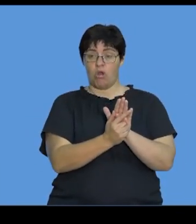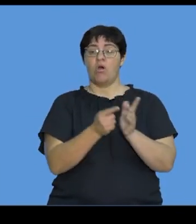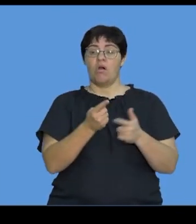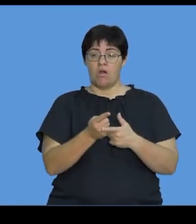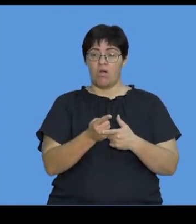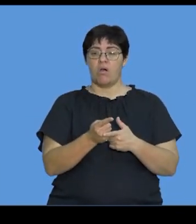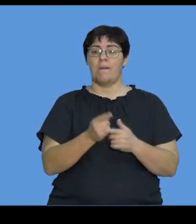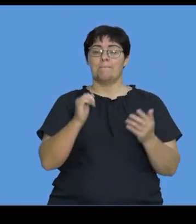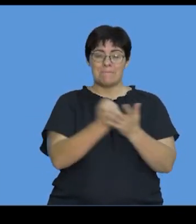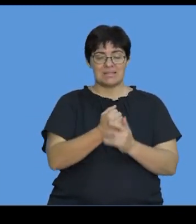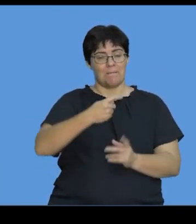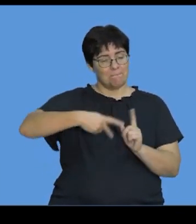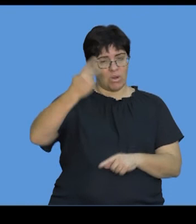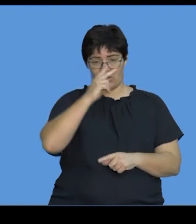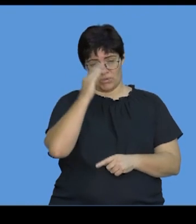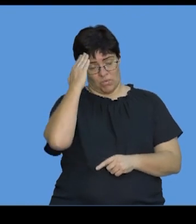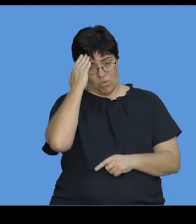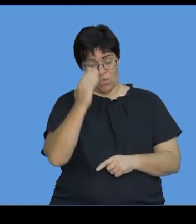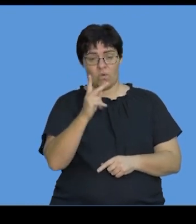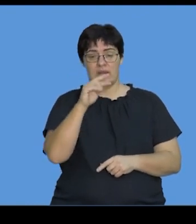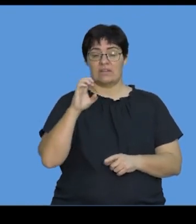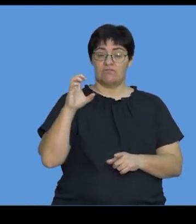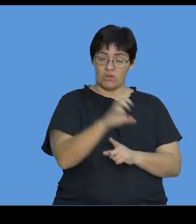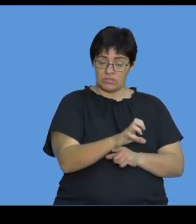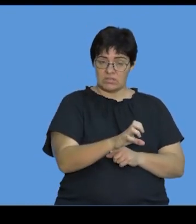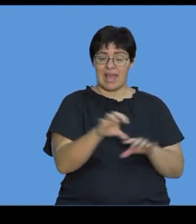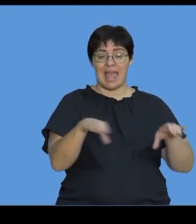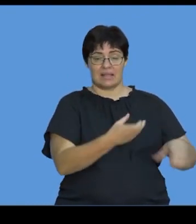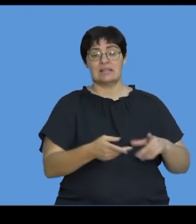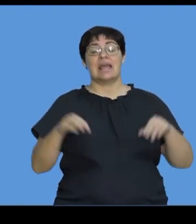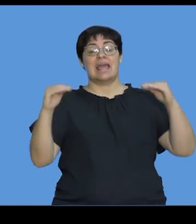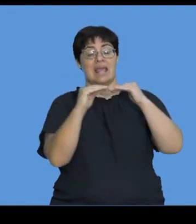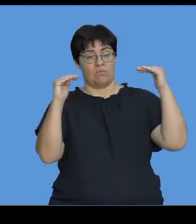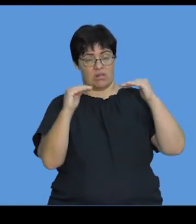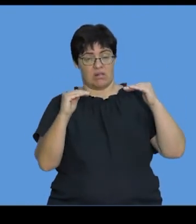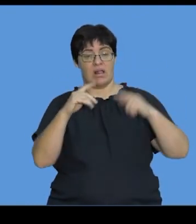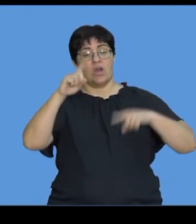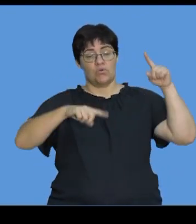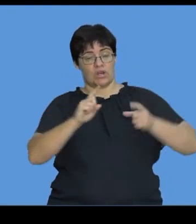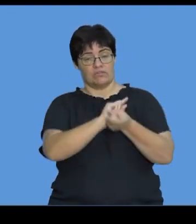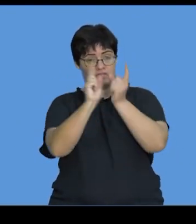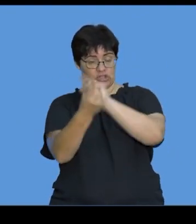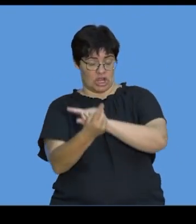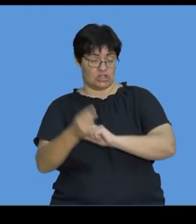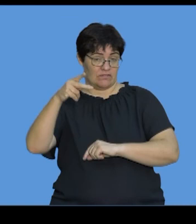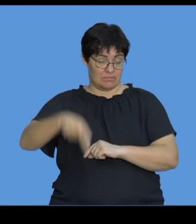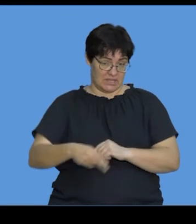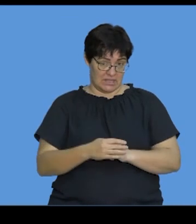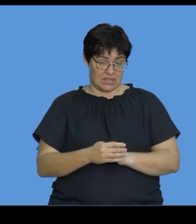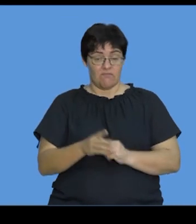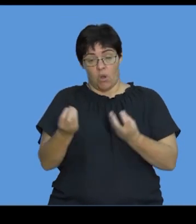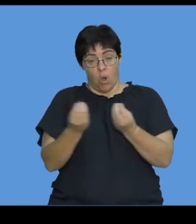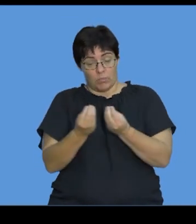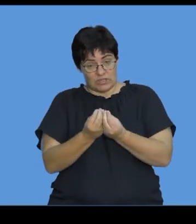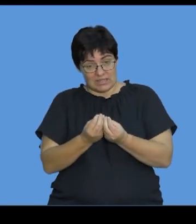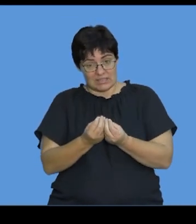Newton's second law in terms of momentum. Please, you must learn it. The net force acting on an object is equal to the rate of change